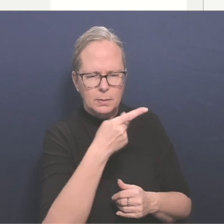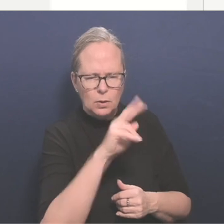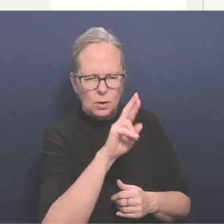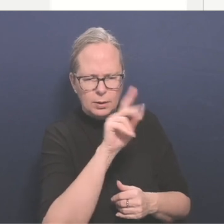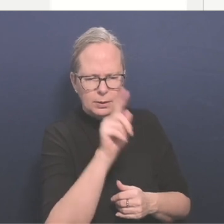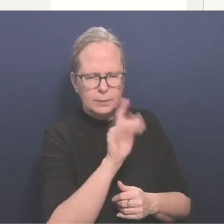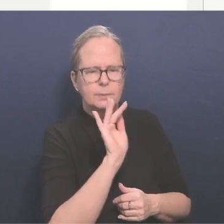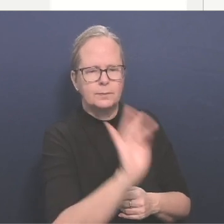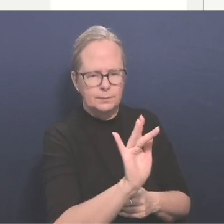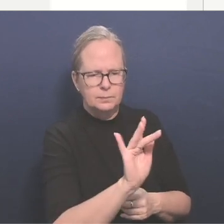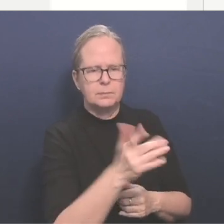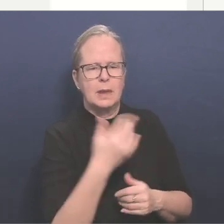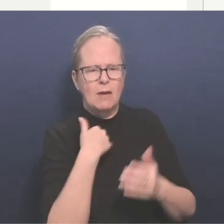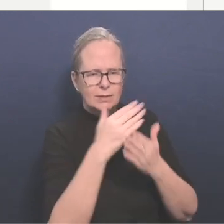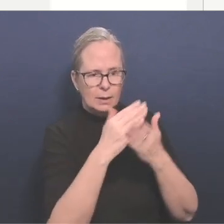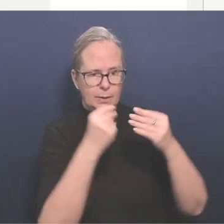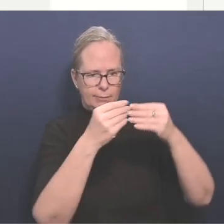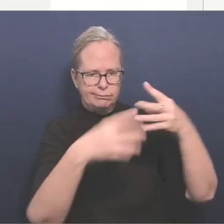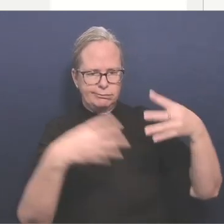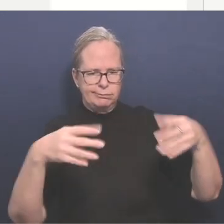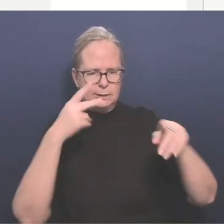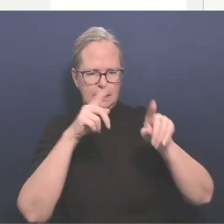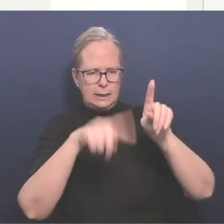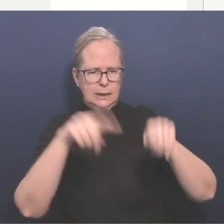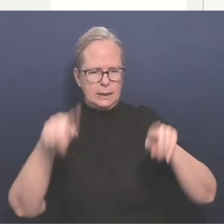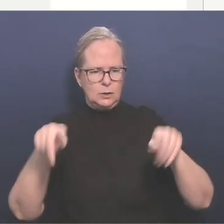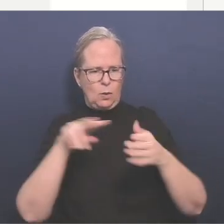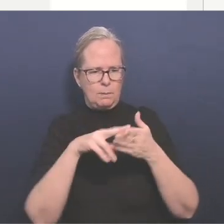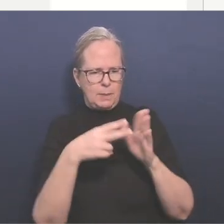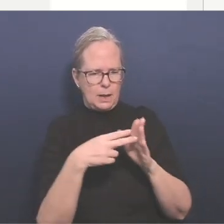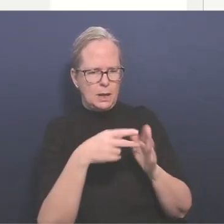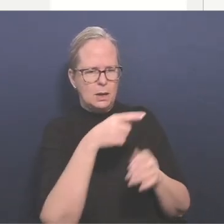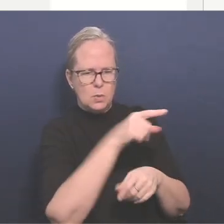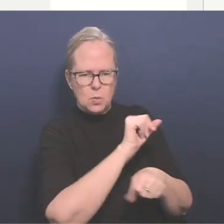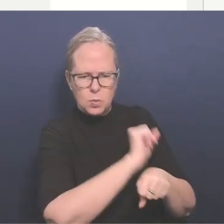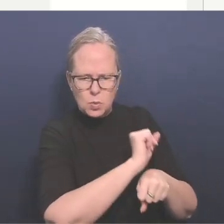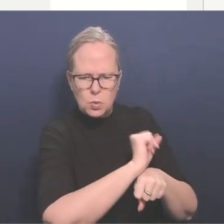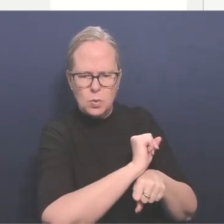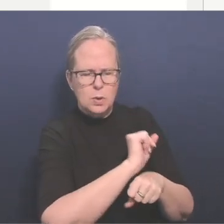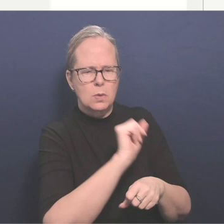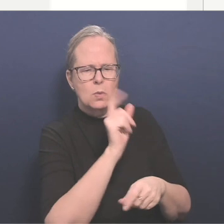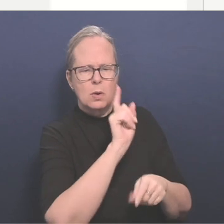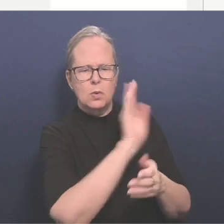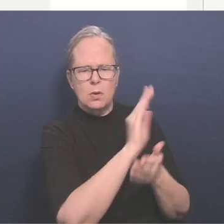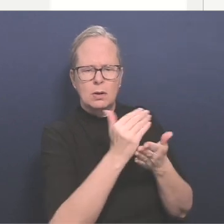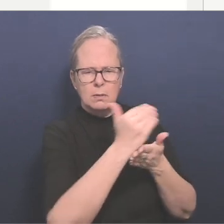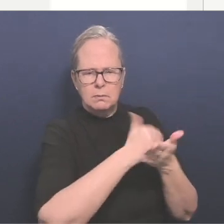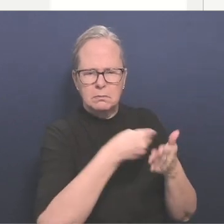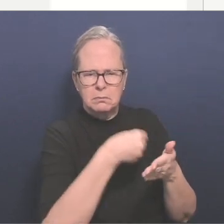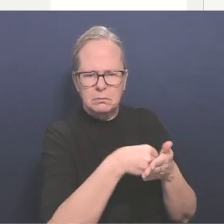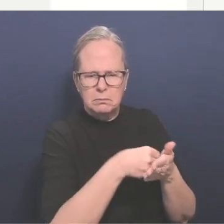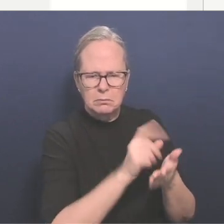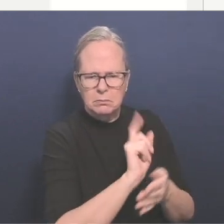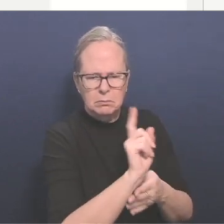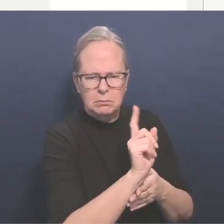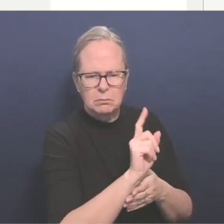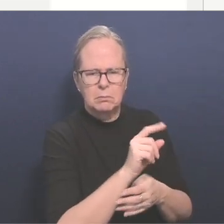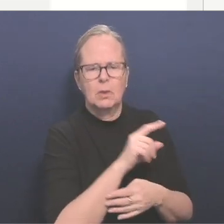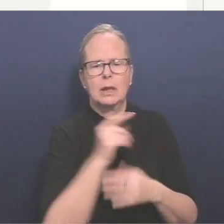you care for any child under 18 years of age? Yes, I have 2 daughters under